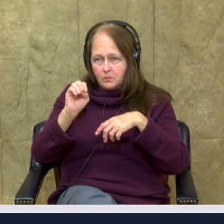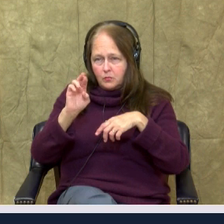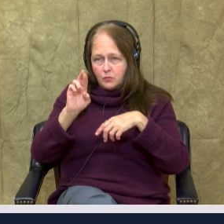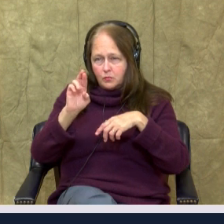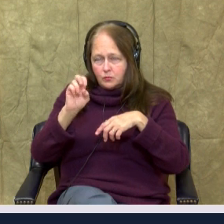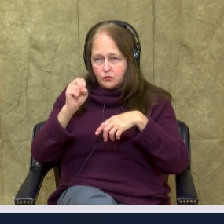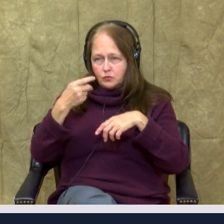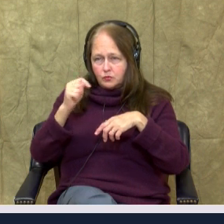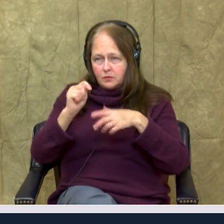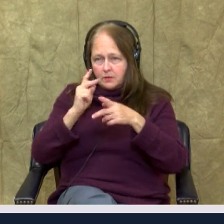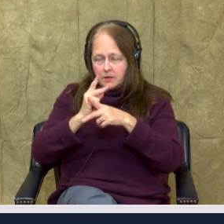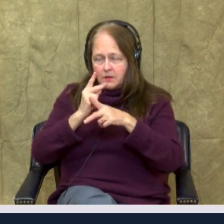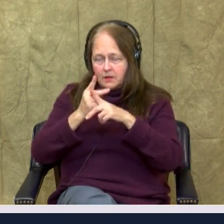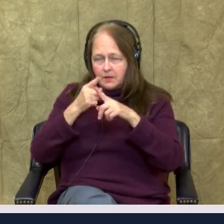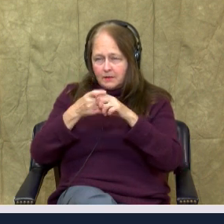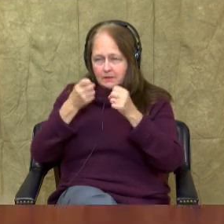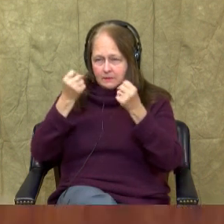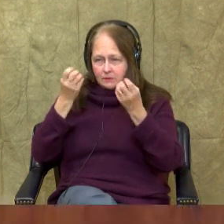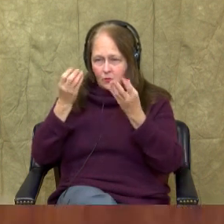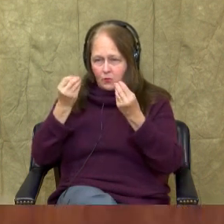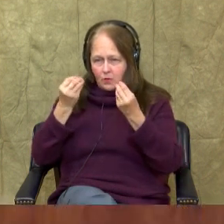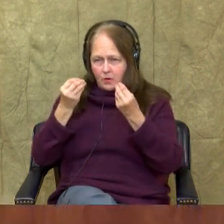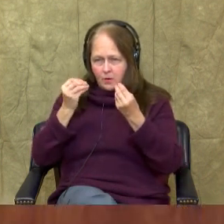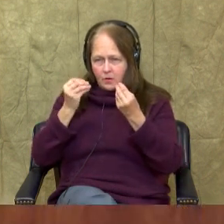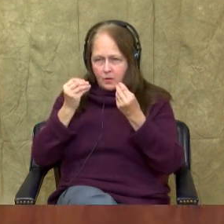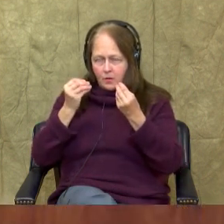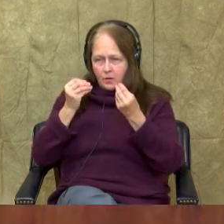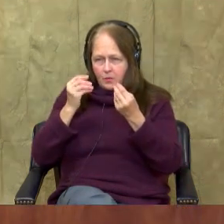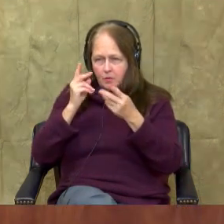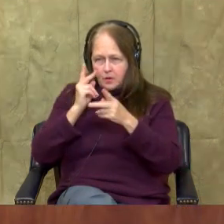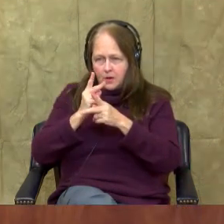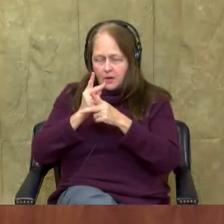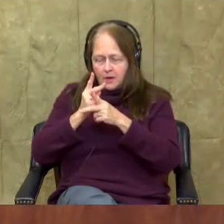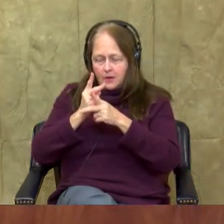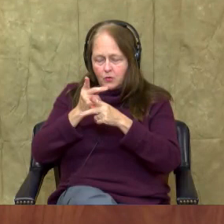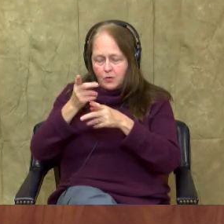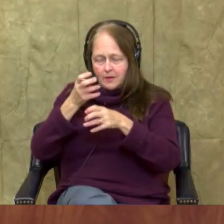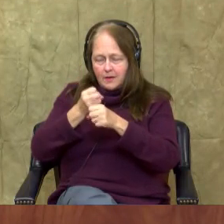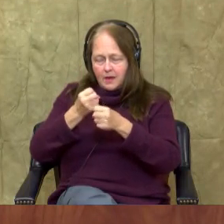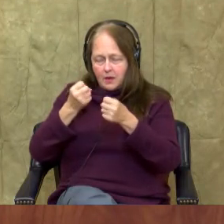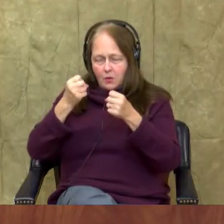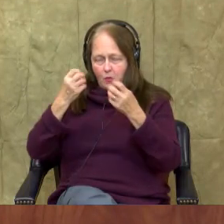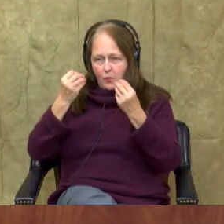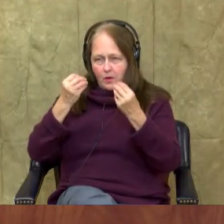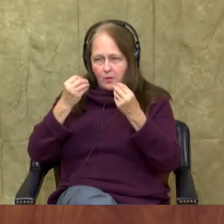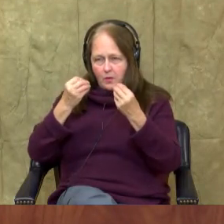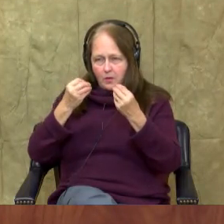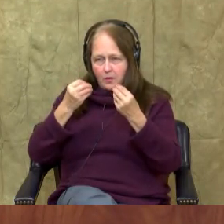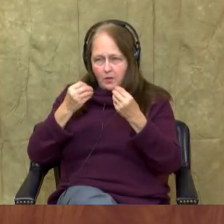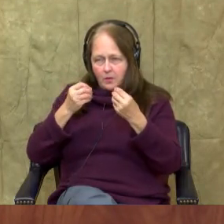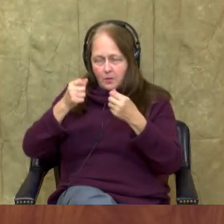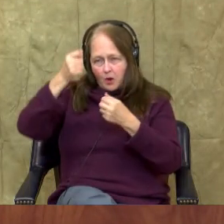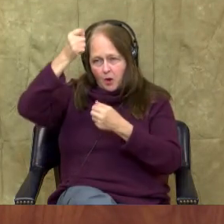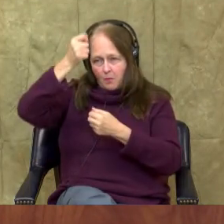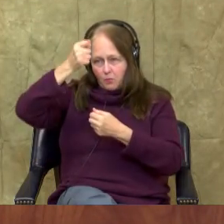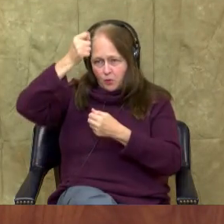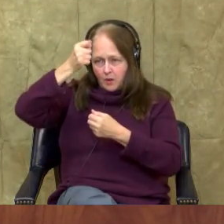bumper chute to keep from getting wet. Now, what is something that would keep you from getting wet outside? It would be an